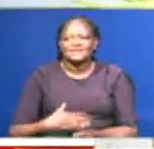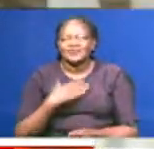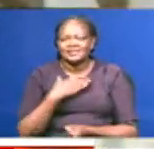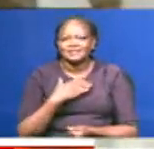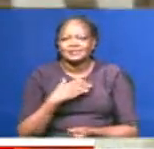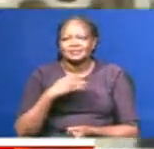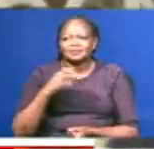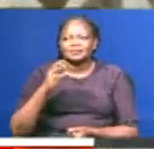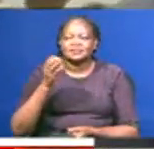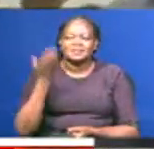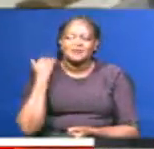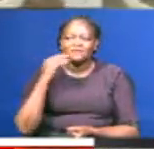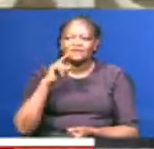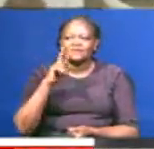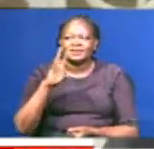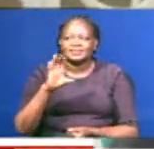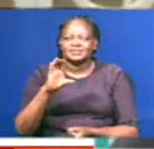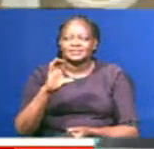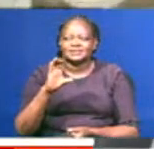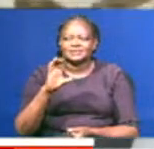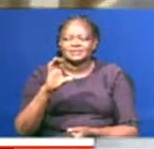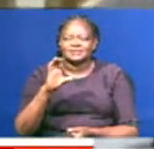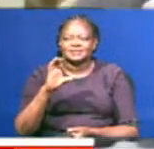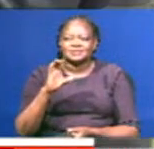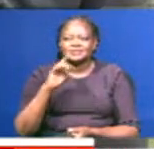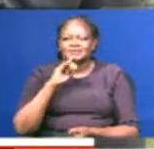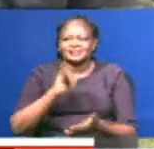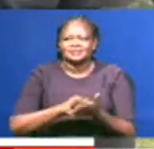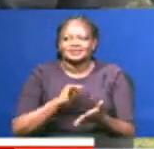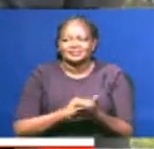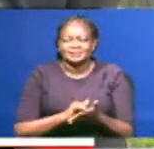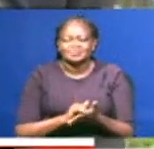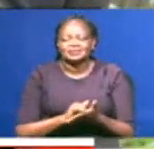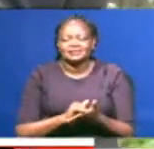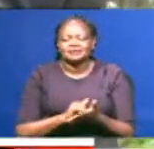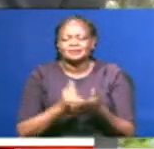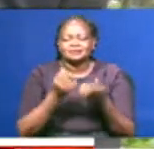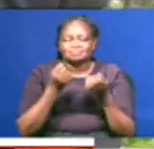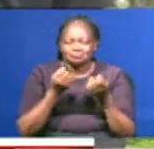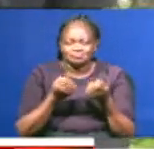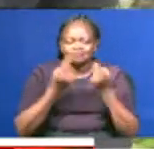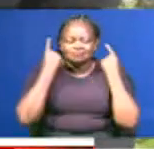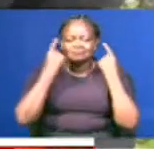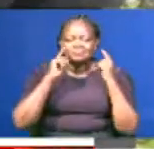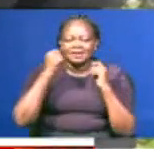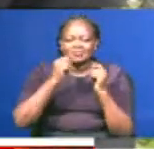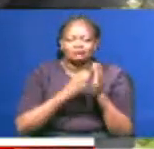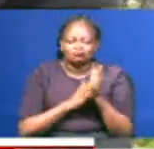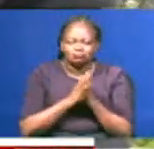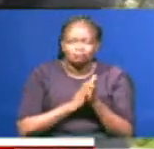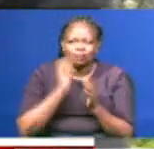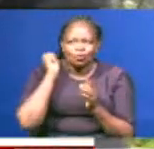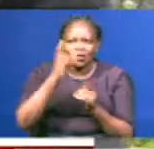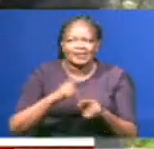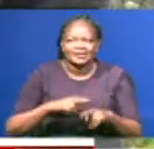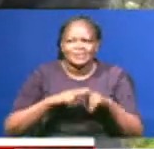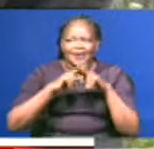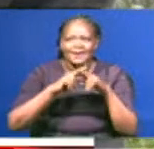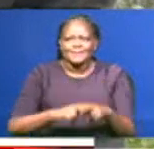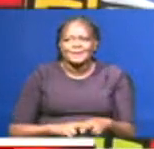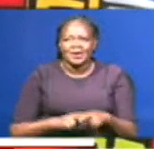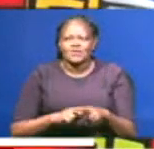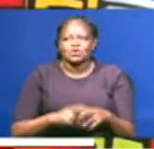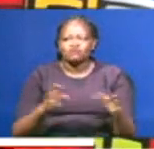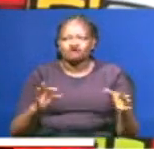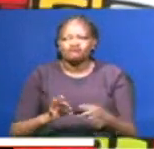the former Vice President Moody Awori, said the realization of Kenya's aspirations will rely heavily on